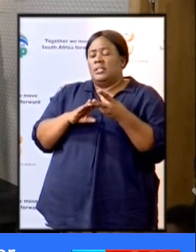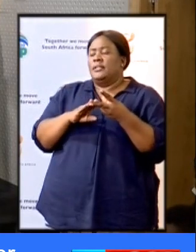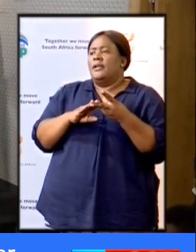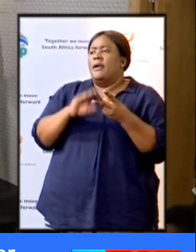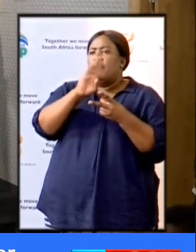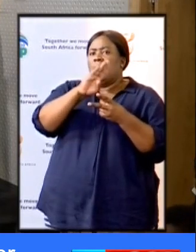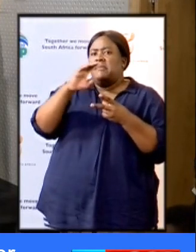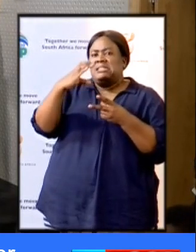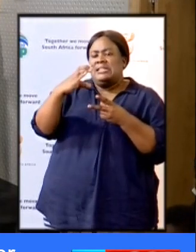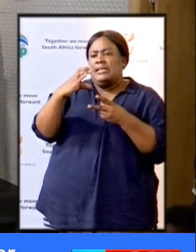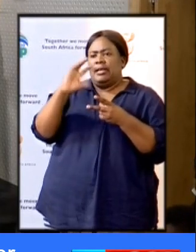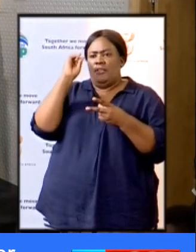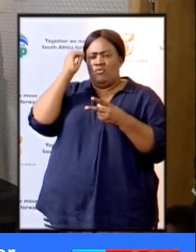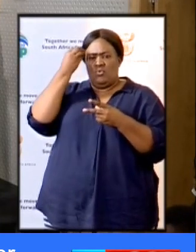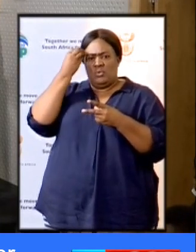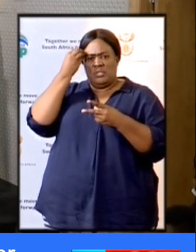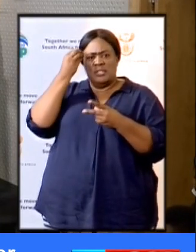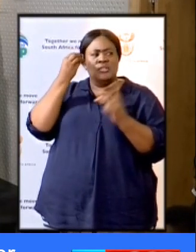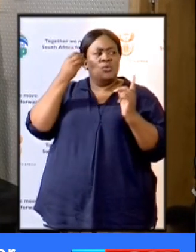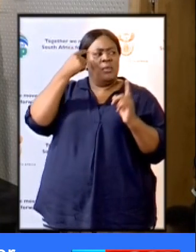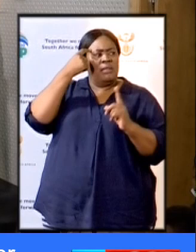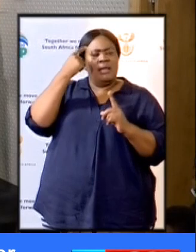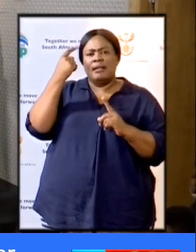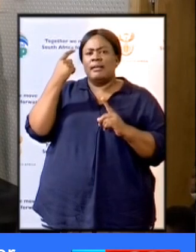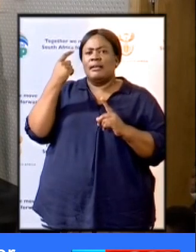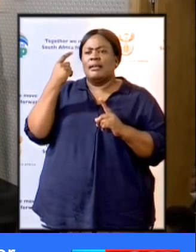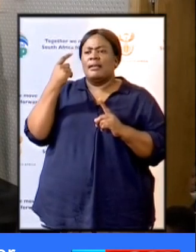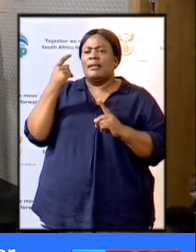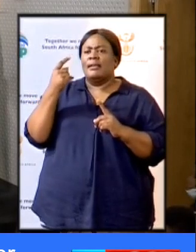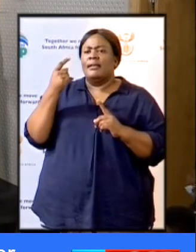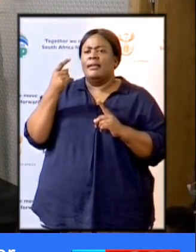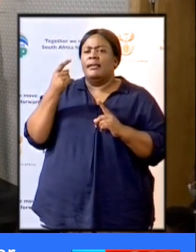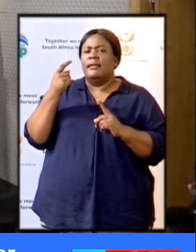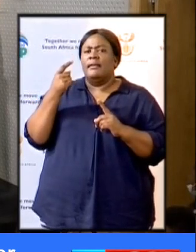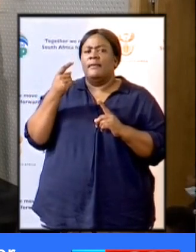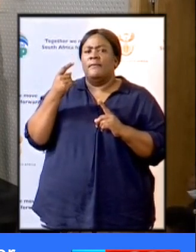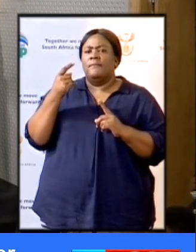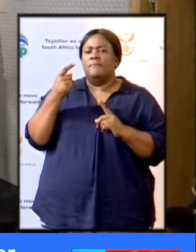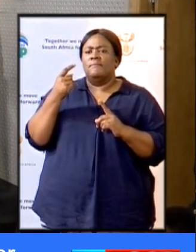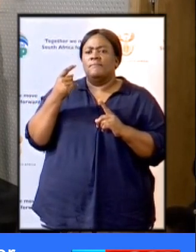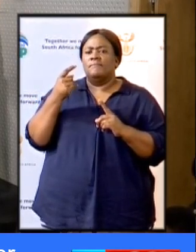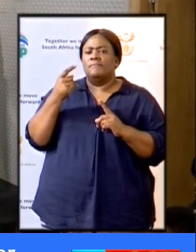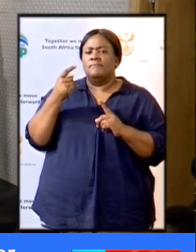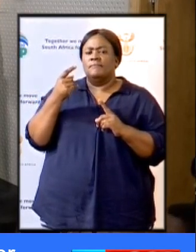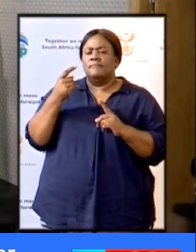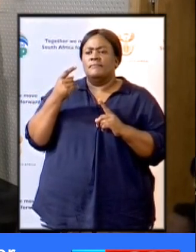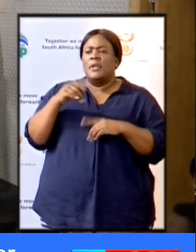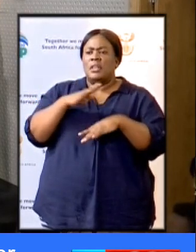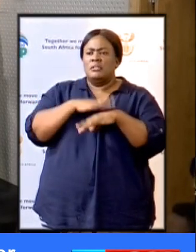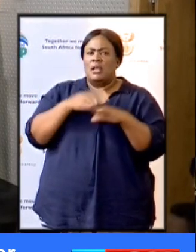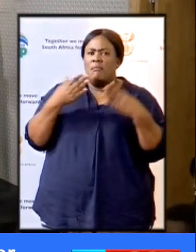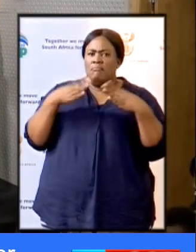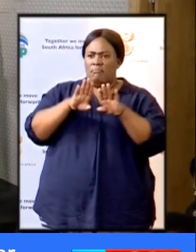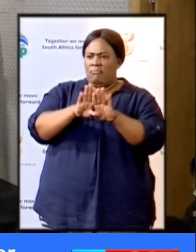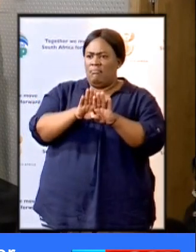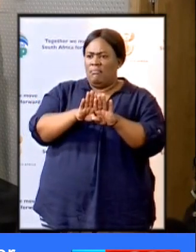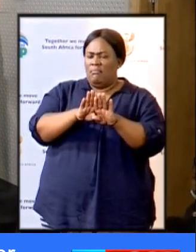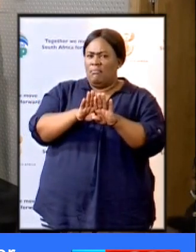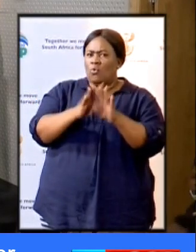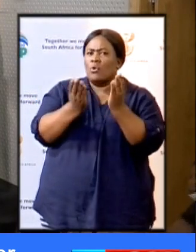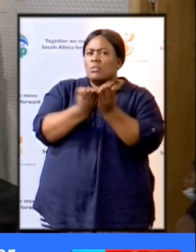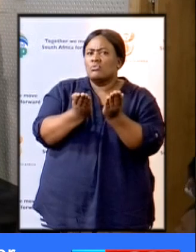does the minister believe might be the reason behind the spike in attacks on schools during the lockdown? And